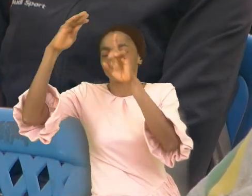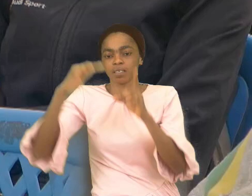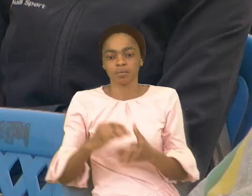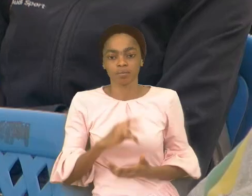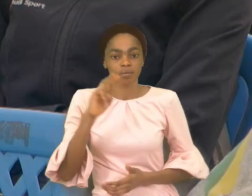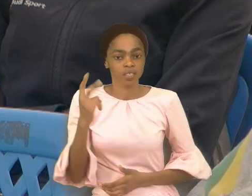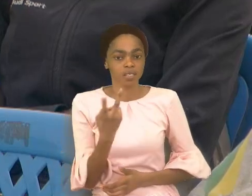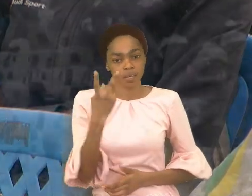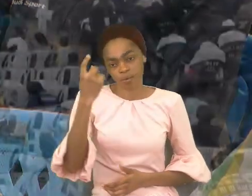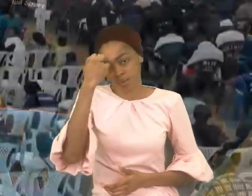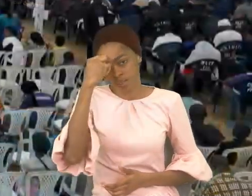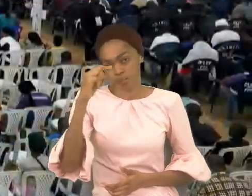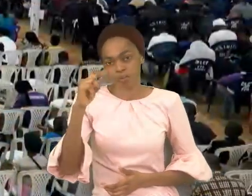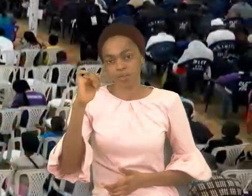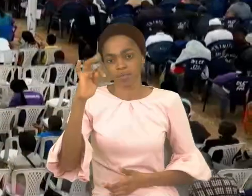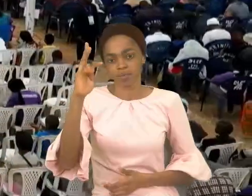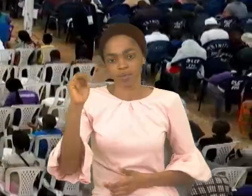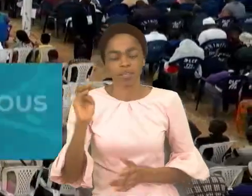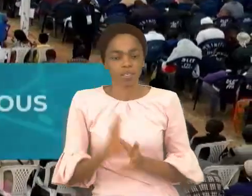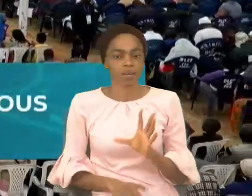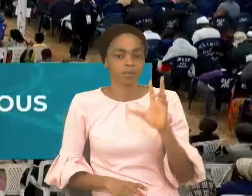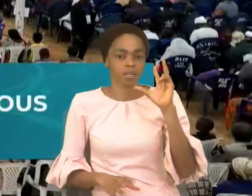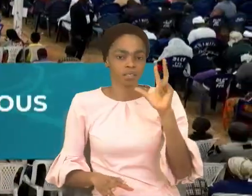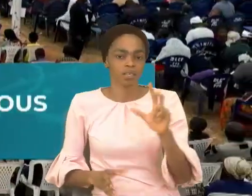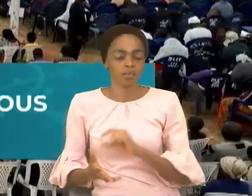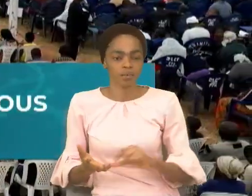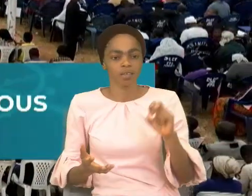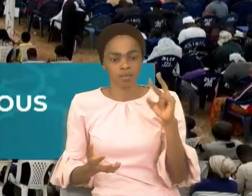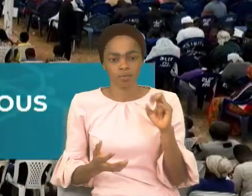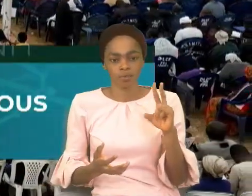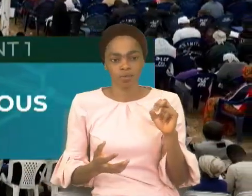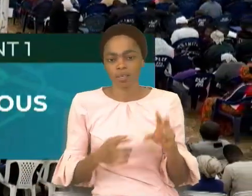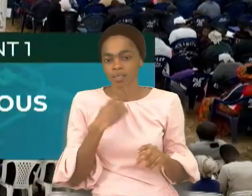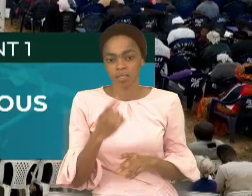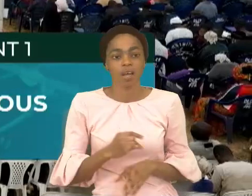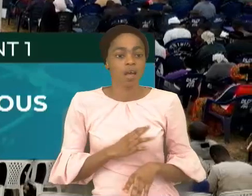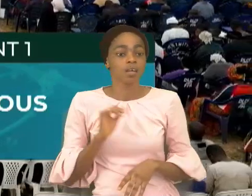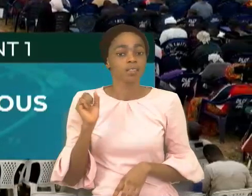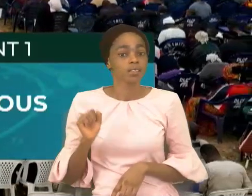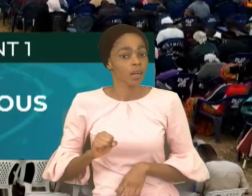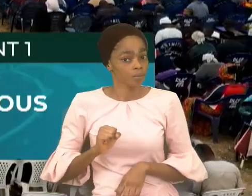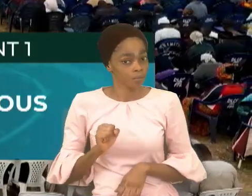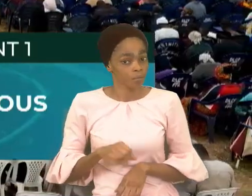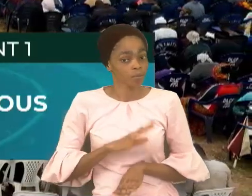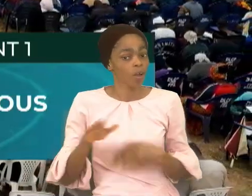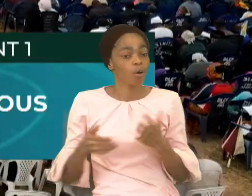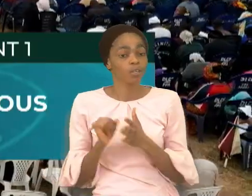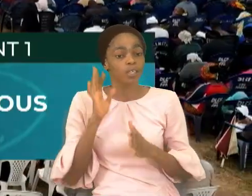yea, and all that will live godly in Christ Jesus shall